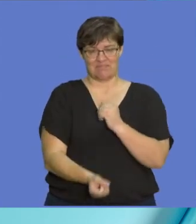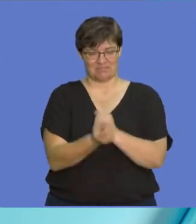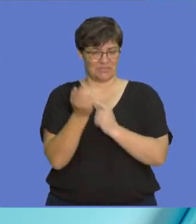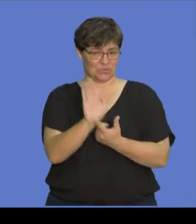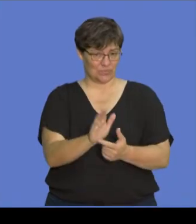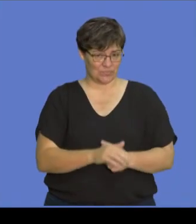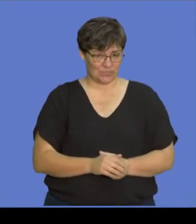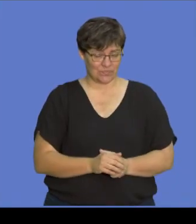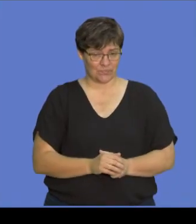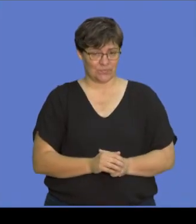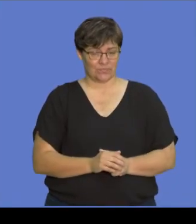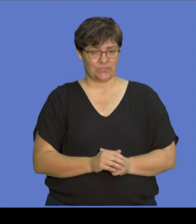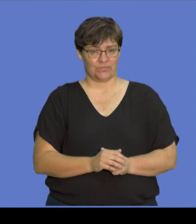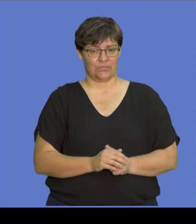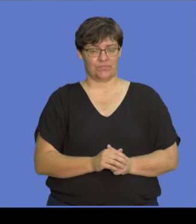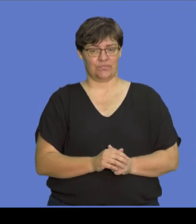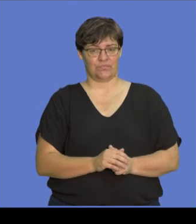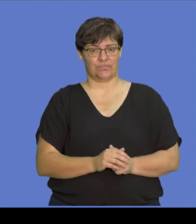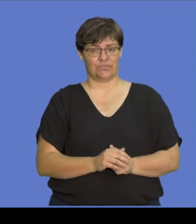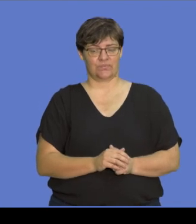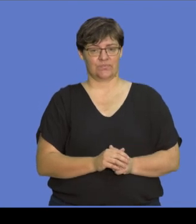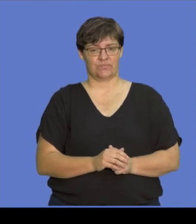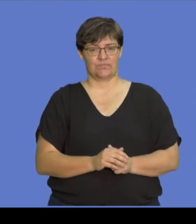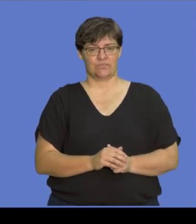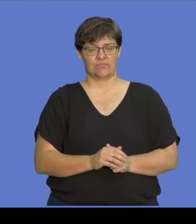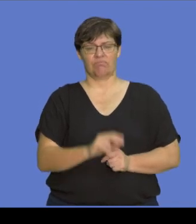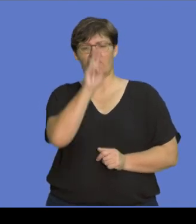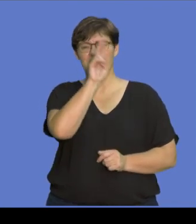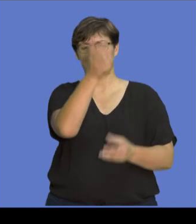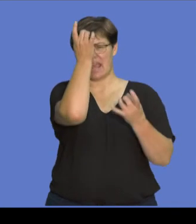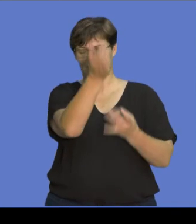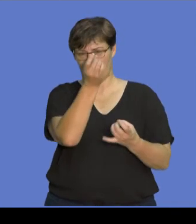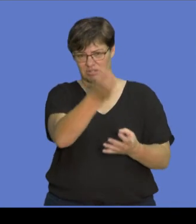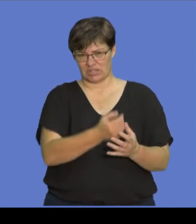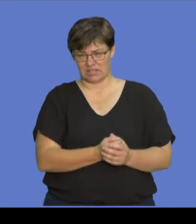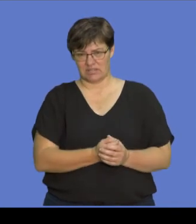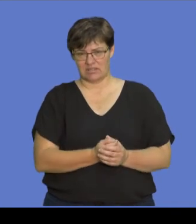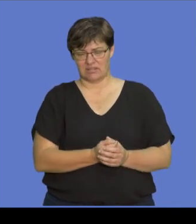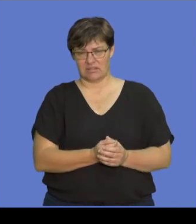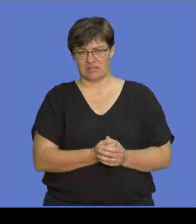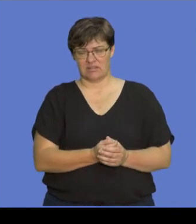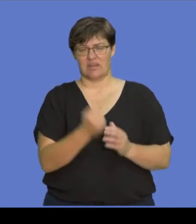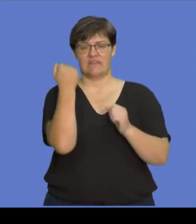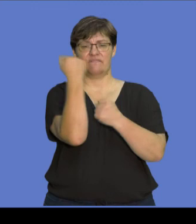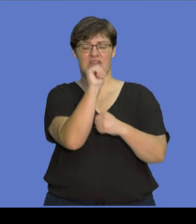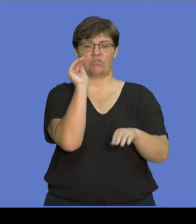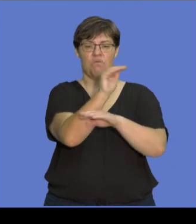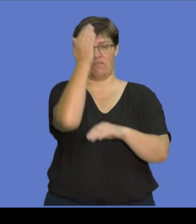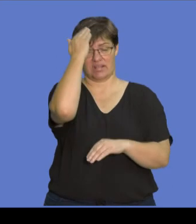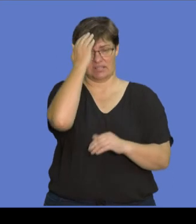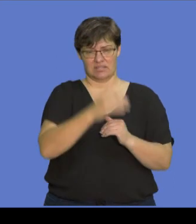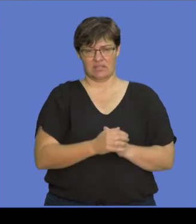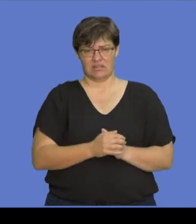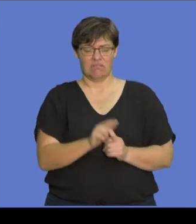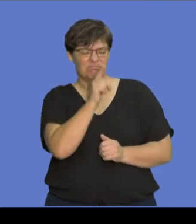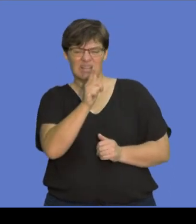calculations. Okay. Now, let's just look at the information regarding the factory overheads. What are we